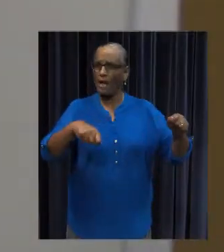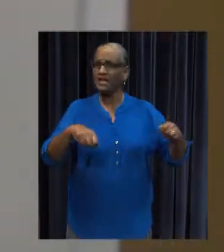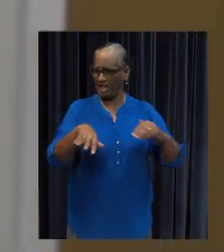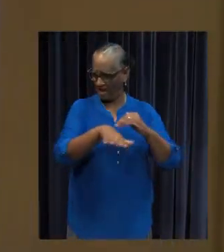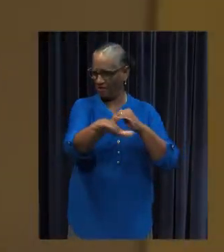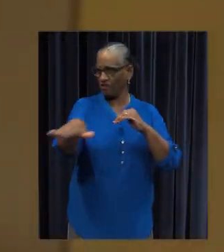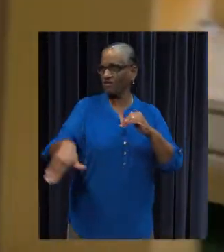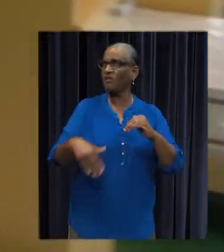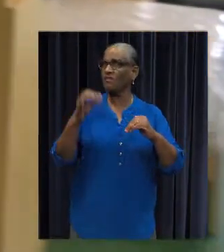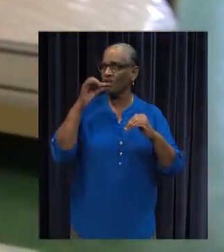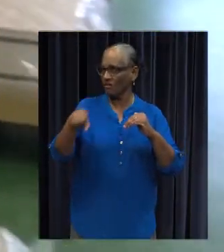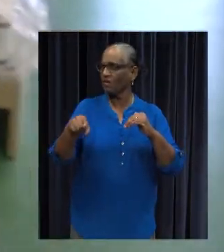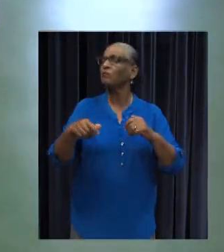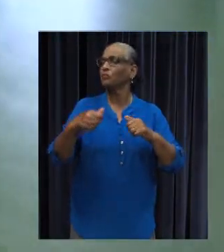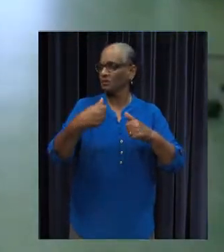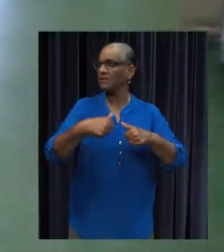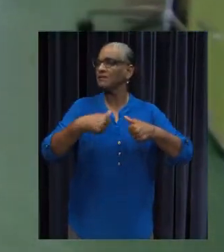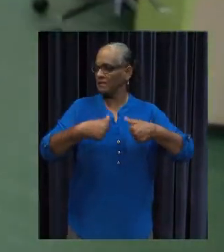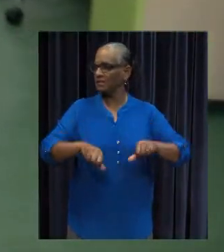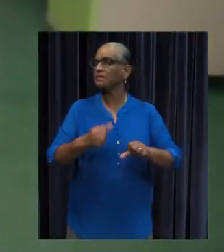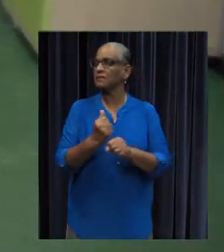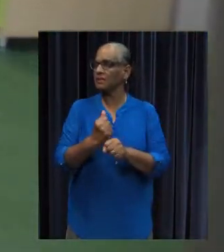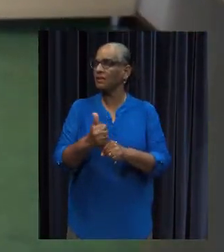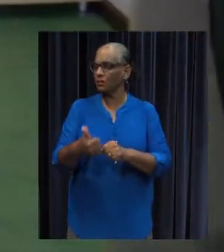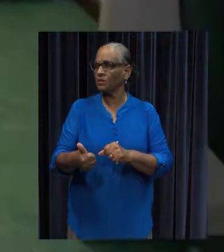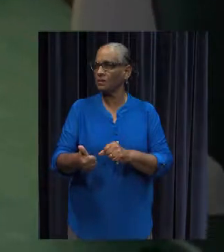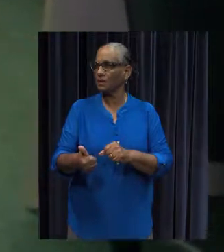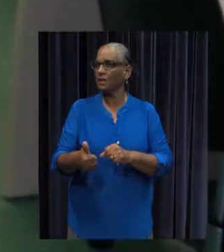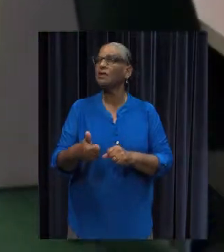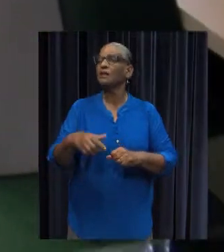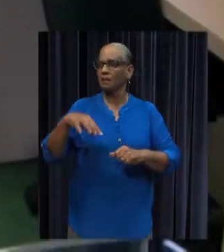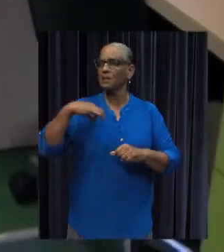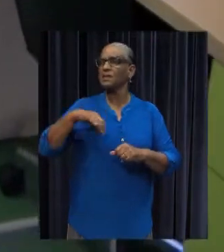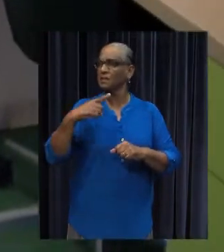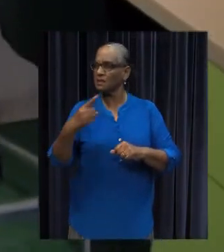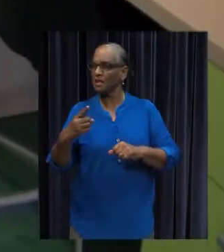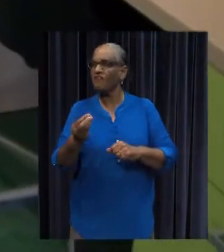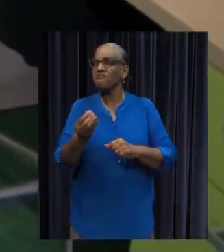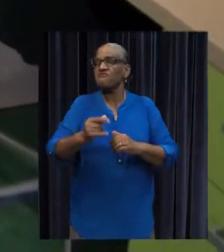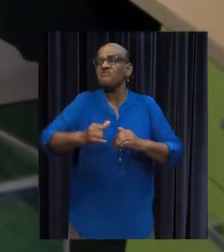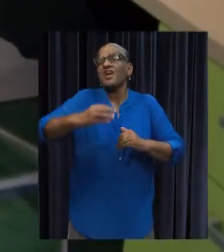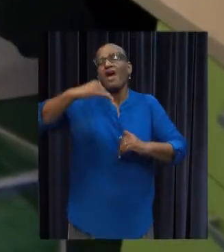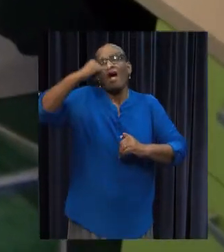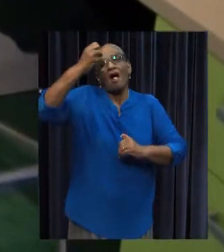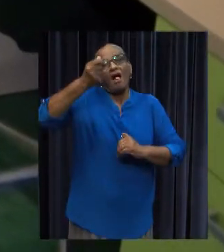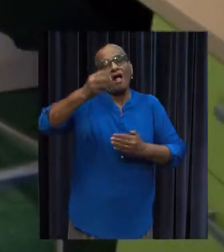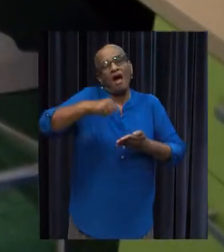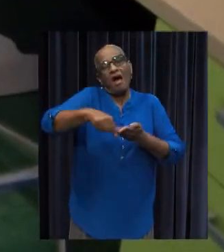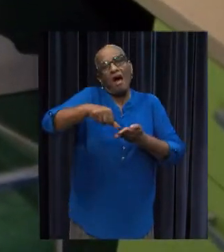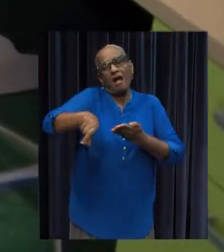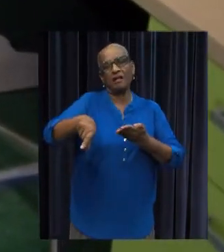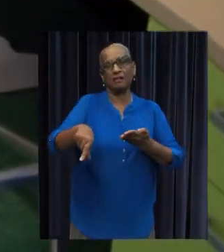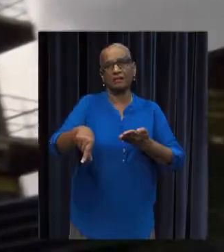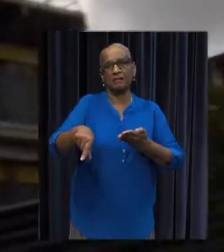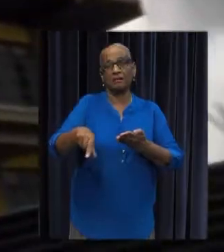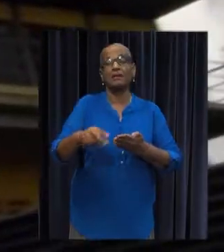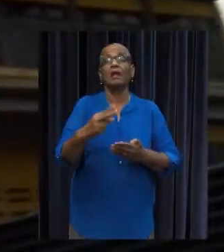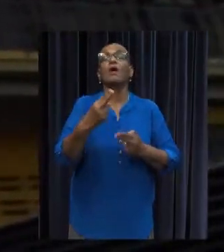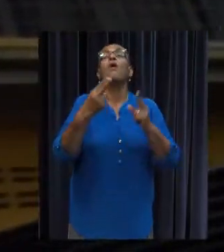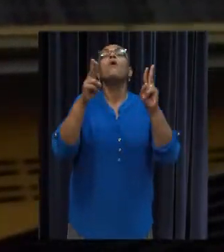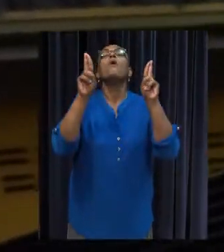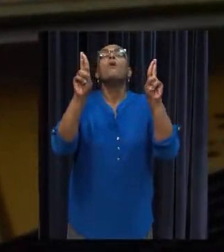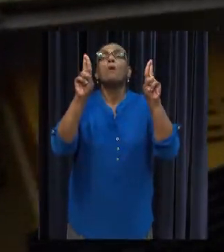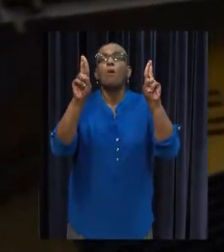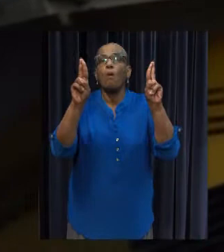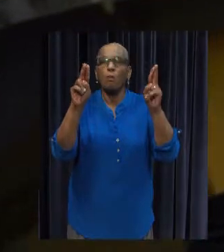be guaranteed. According to the minister, a lot of capital was invested. He expressed the